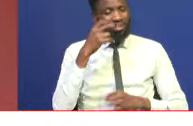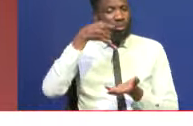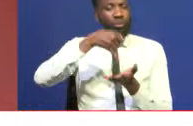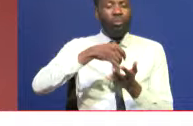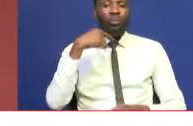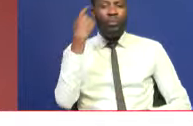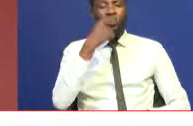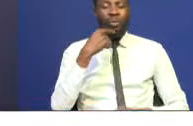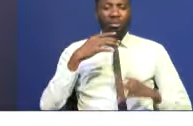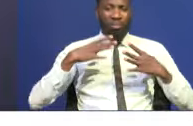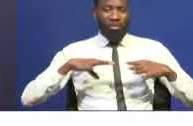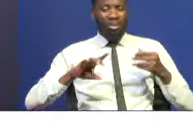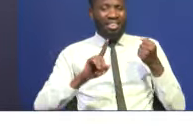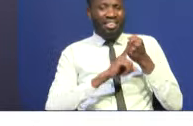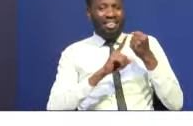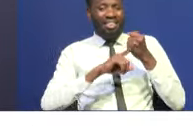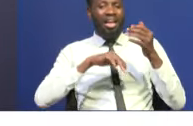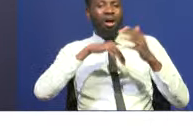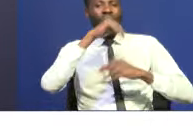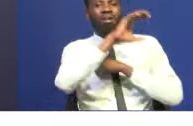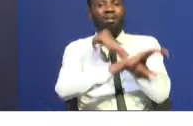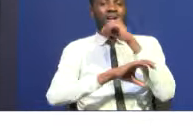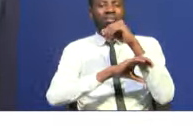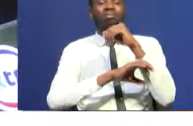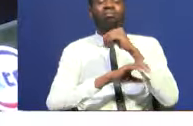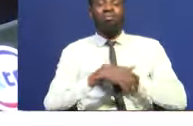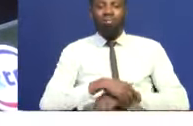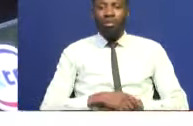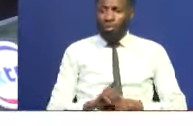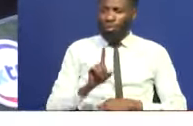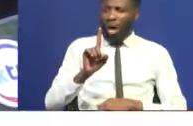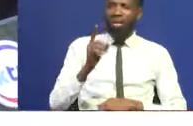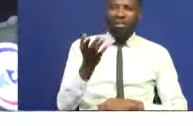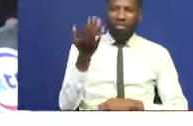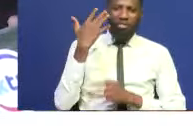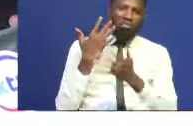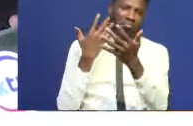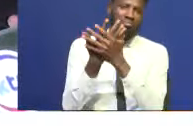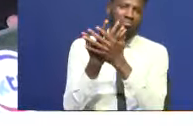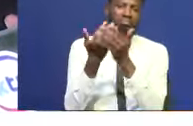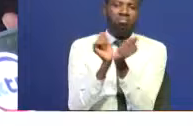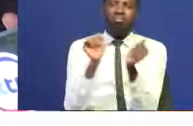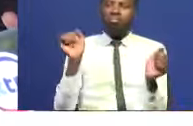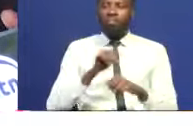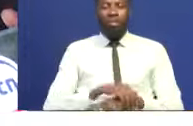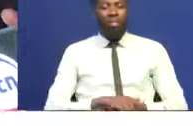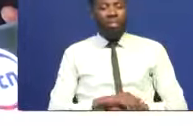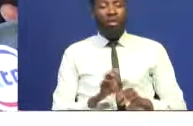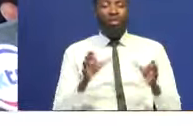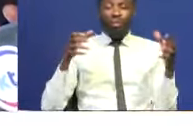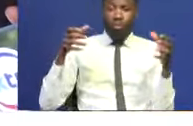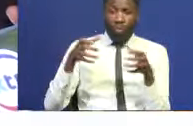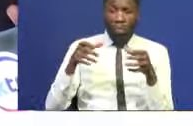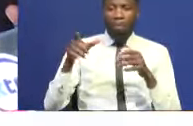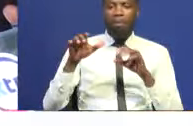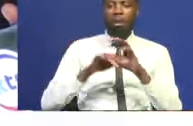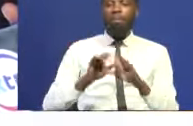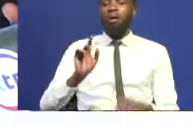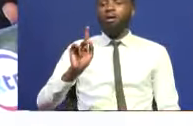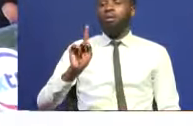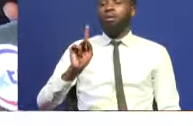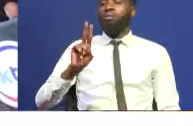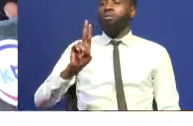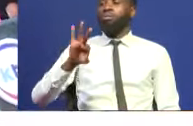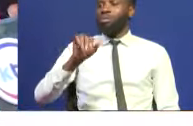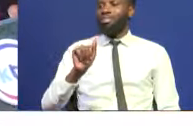are foreign nationals and 1 is an ex-convict. These guys are from Kuria, Tanzania.